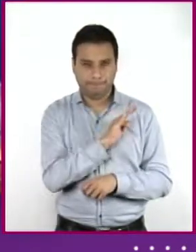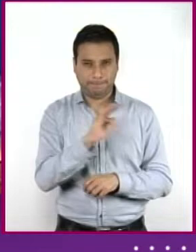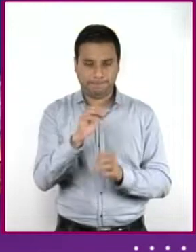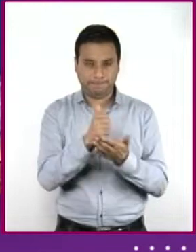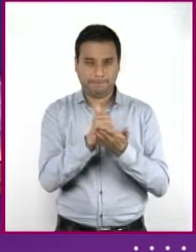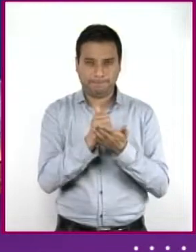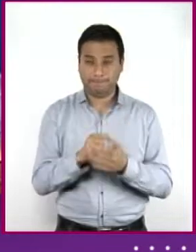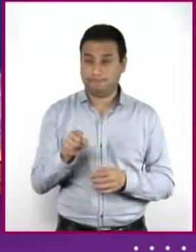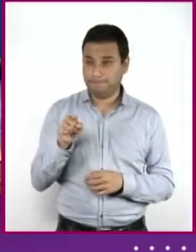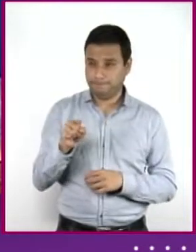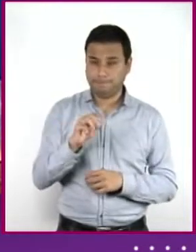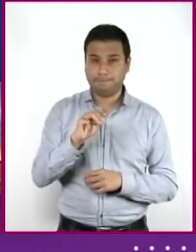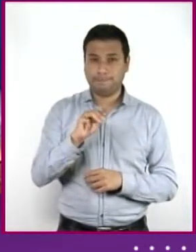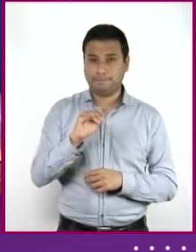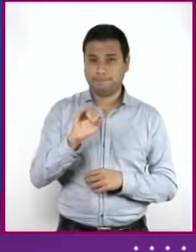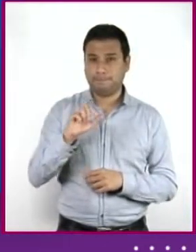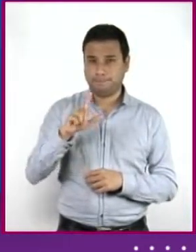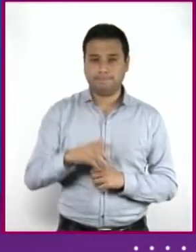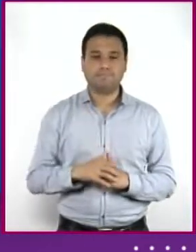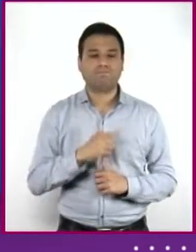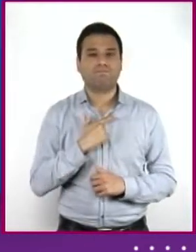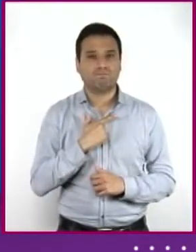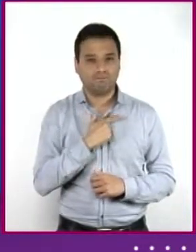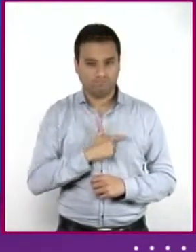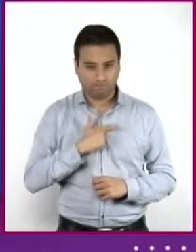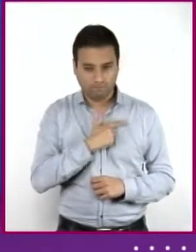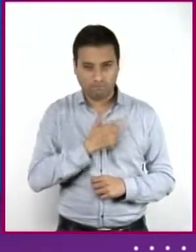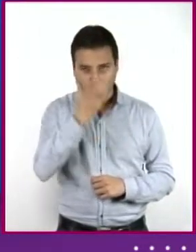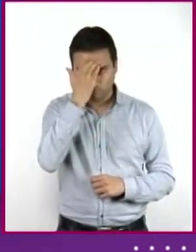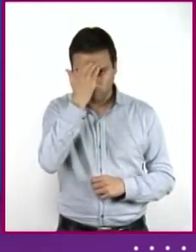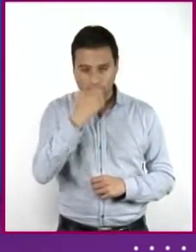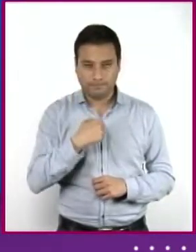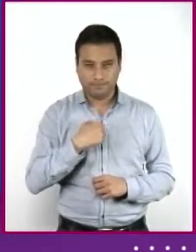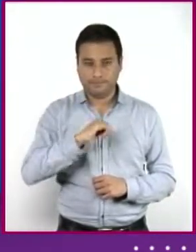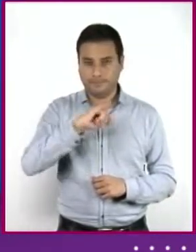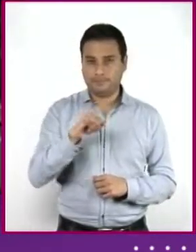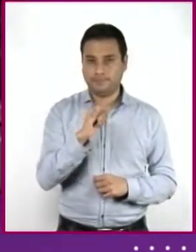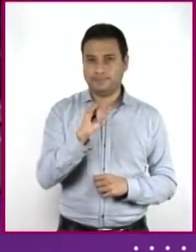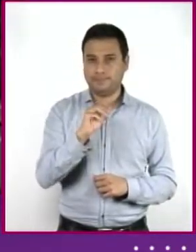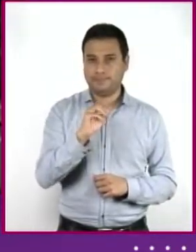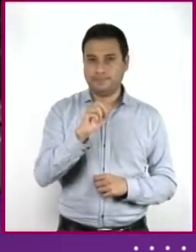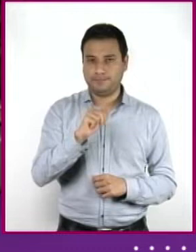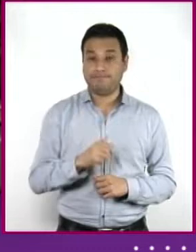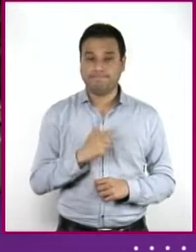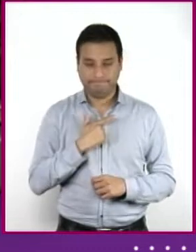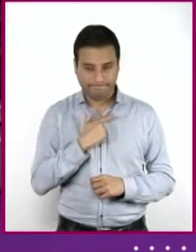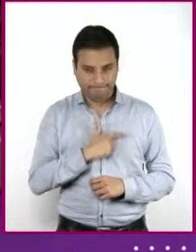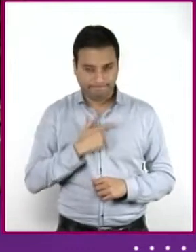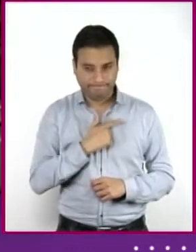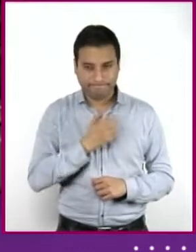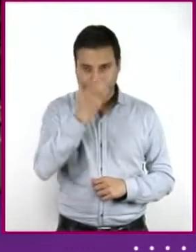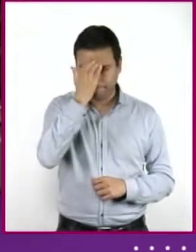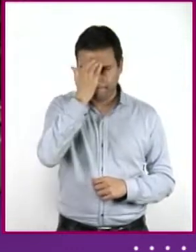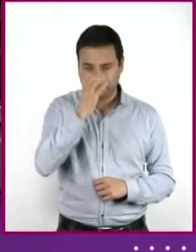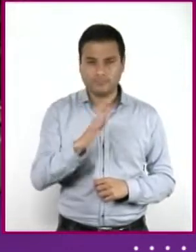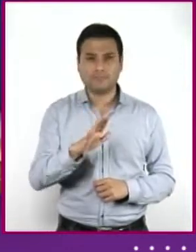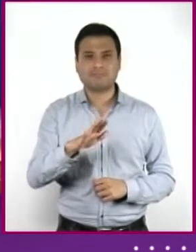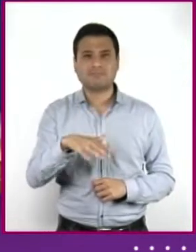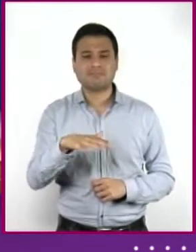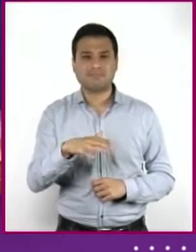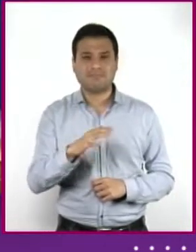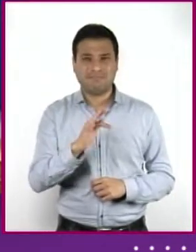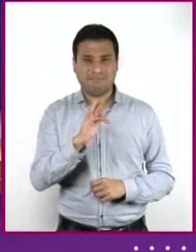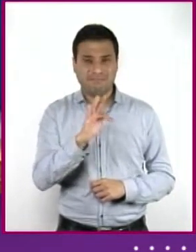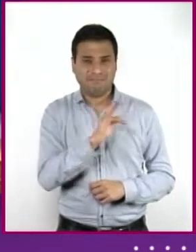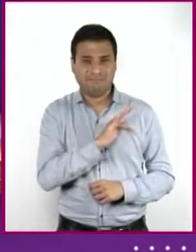This is Miguel. Nice to meet you, Miguel. My name is Jimena. Nice to meet you, too. Jimena, can you tell